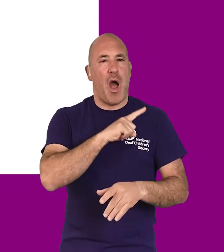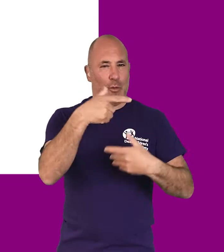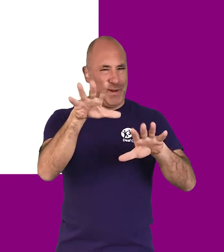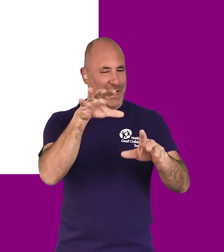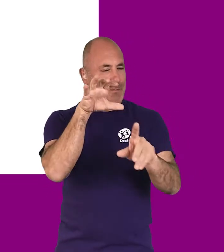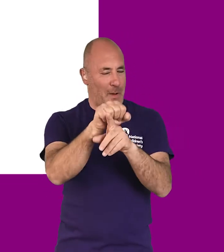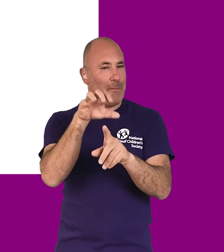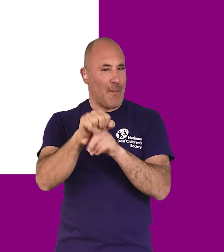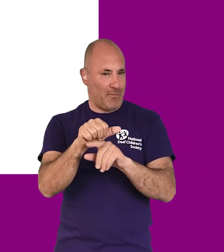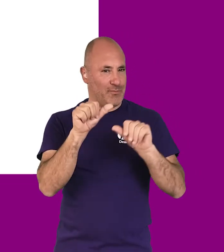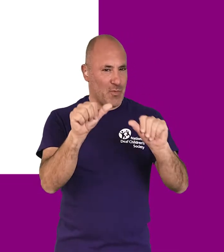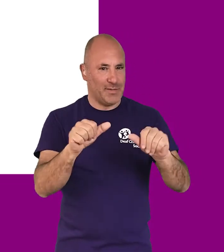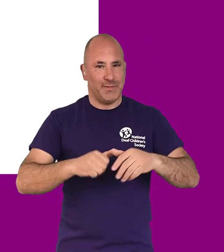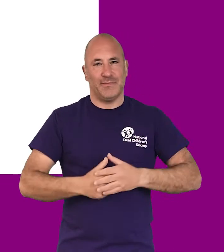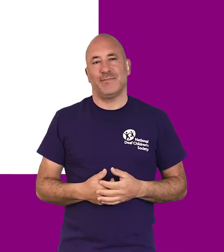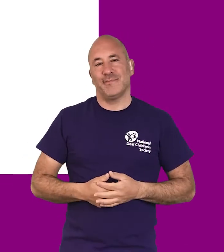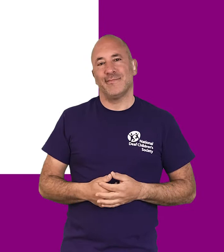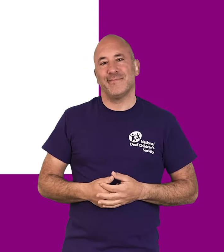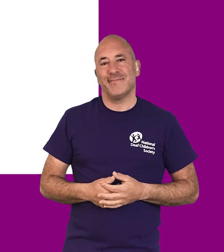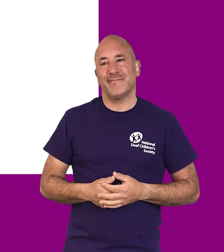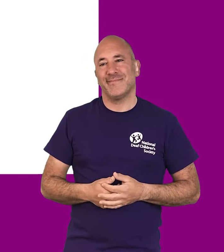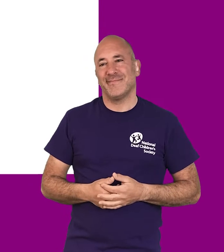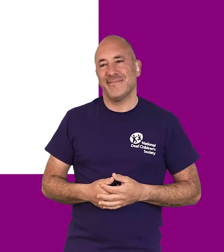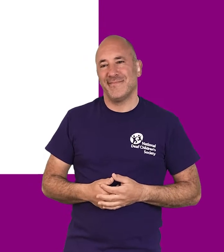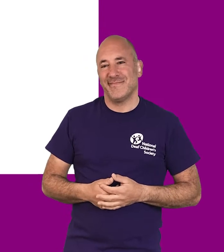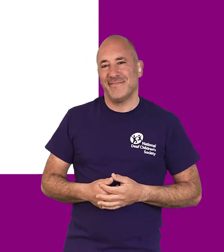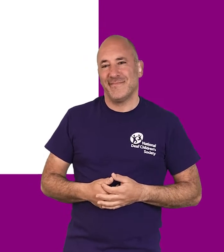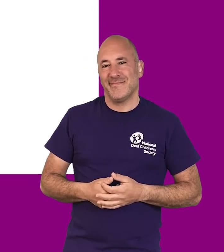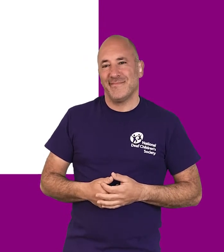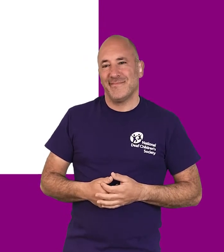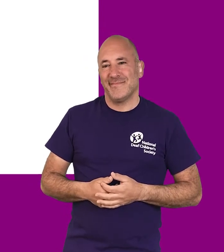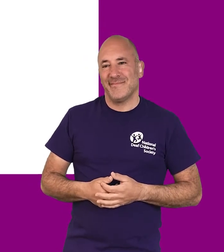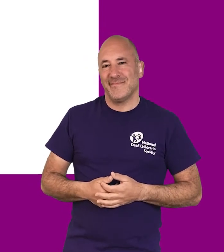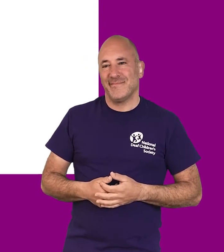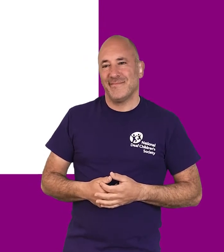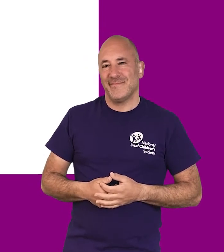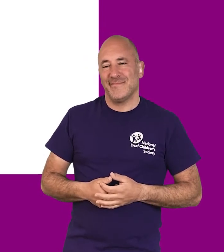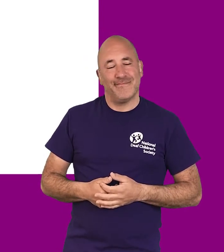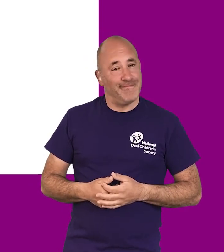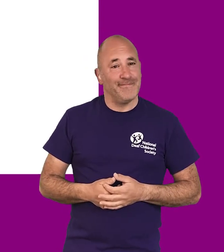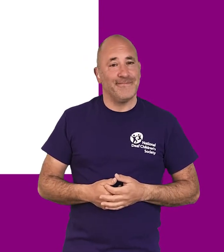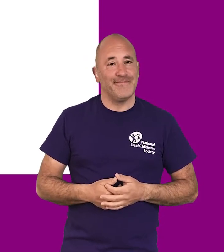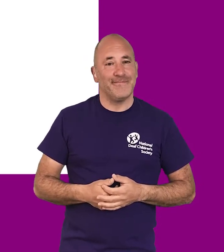why that would be difficult for a deaf learner to access.